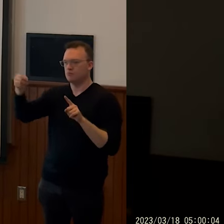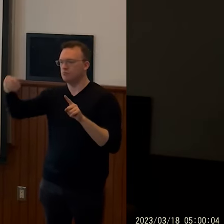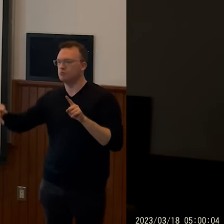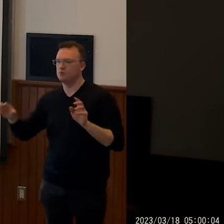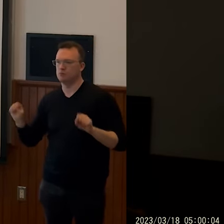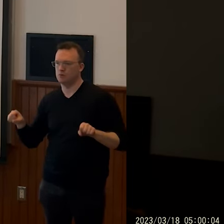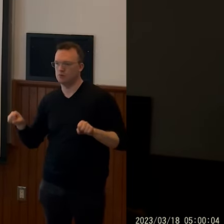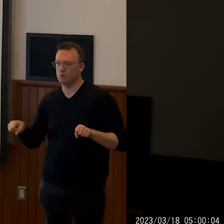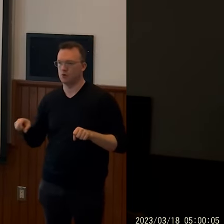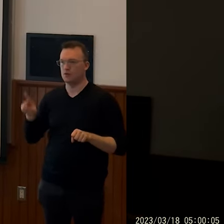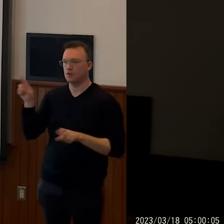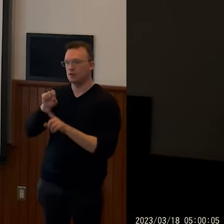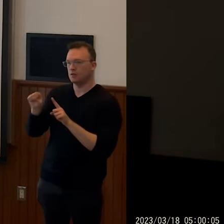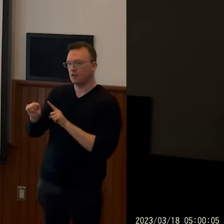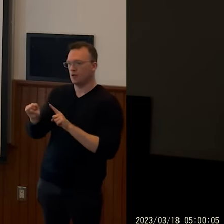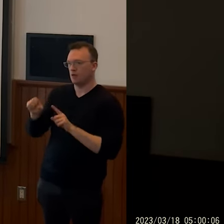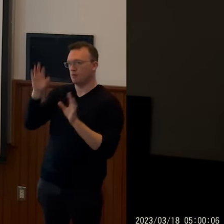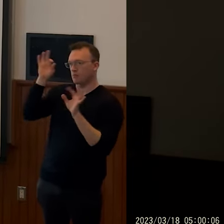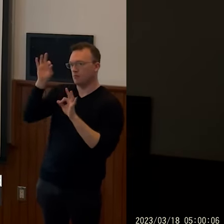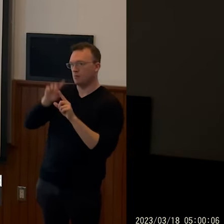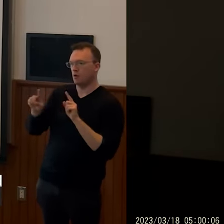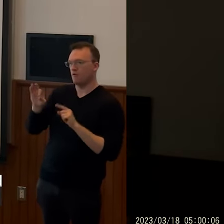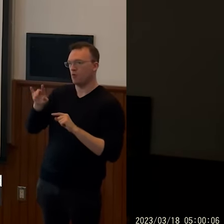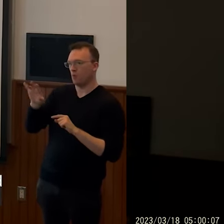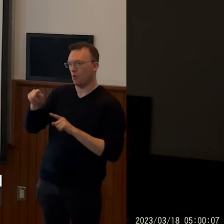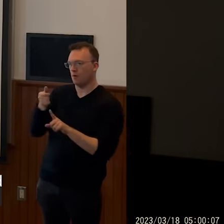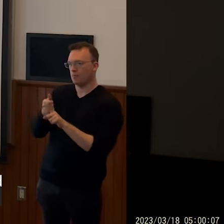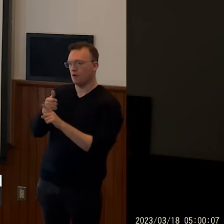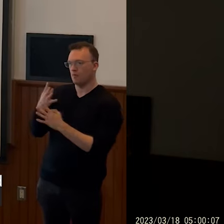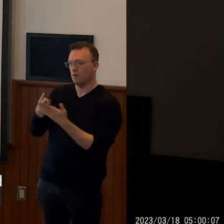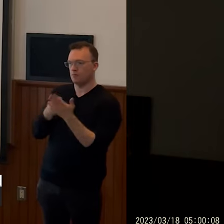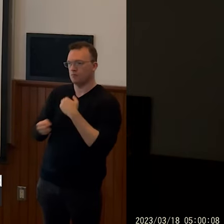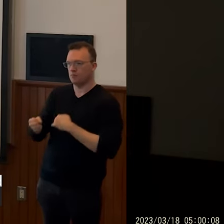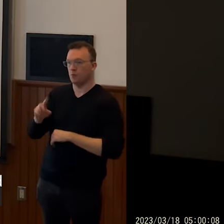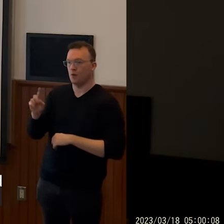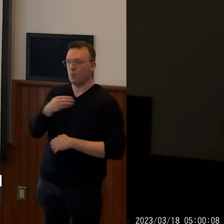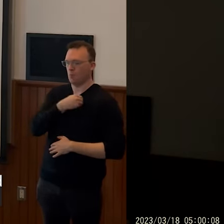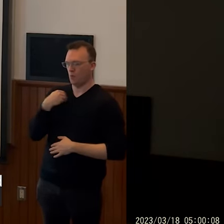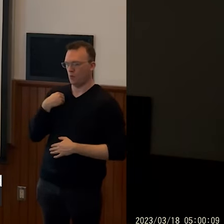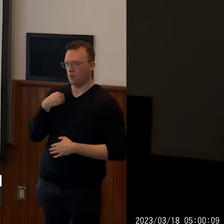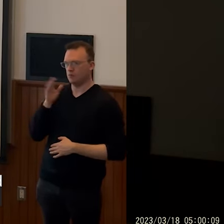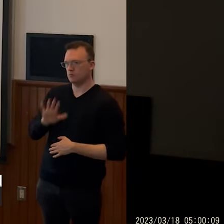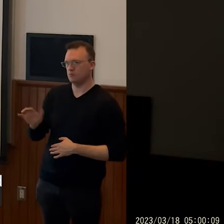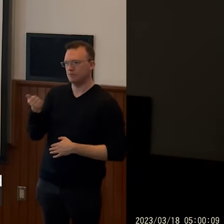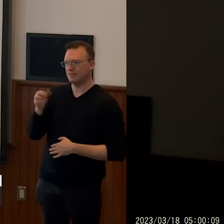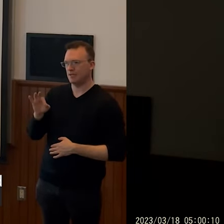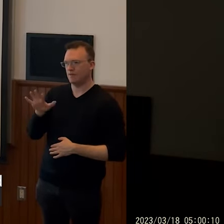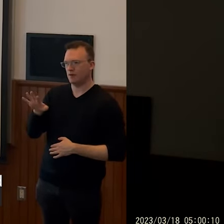like, it's actually kind of unknown, but he was actually imprisoned in Poland around